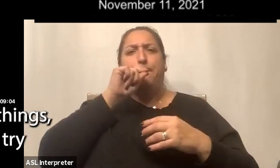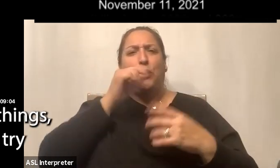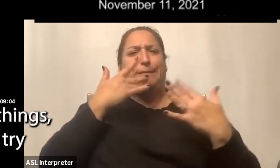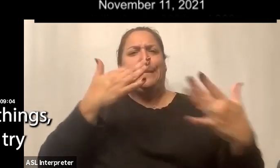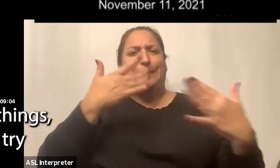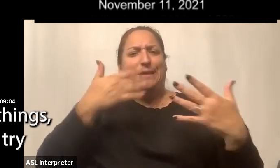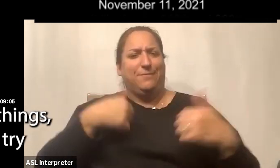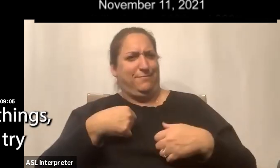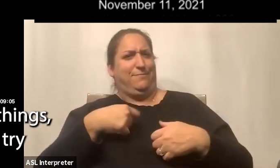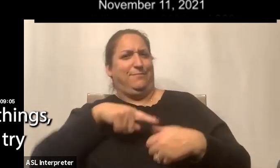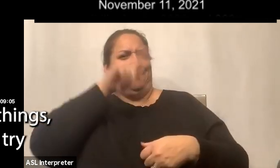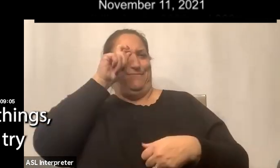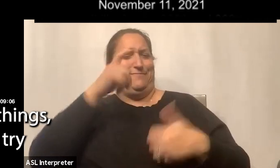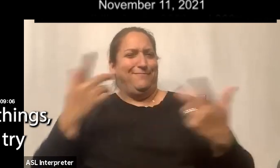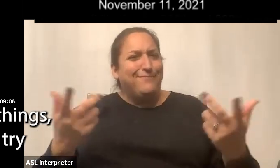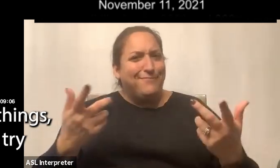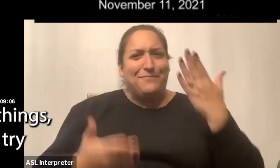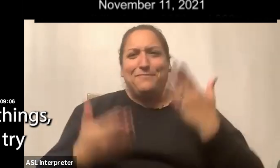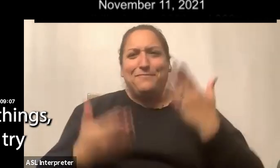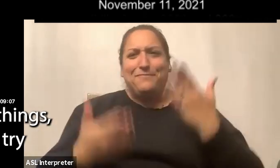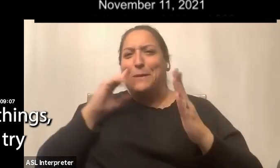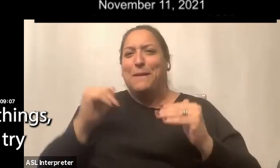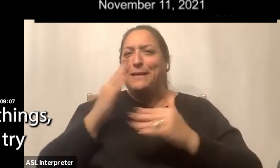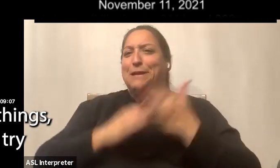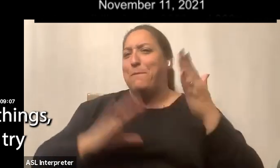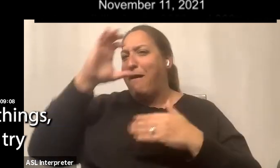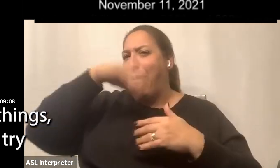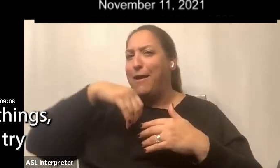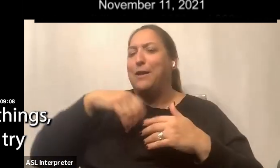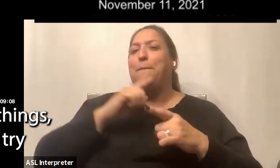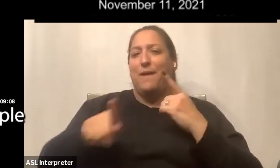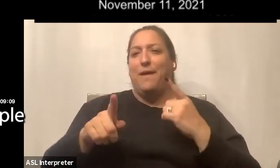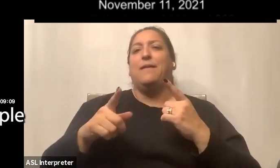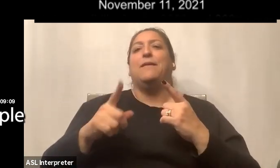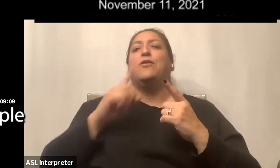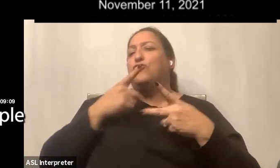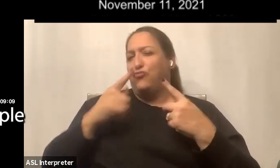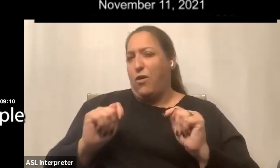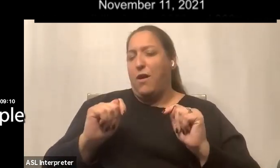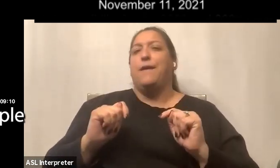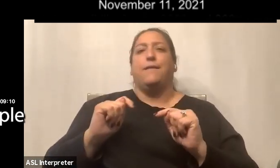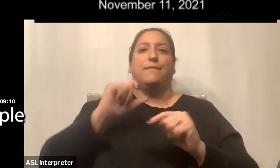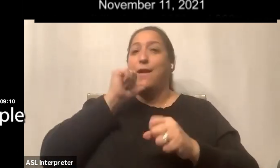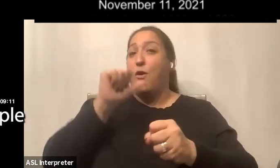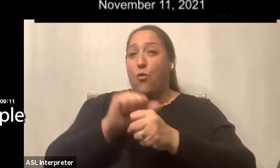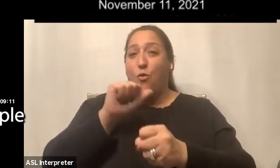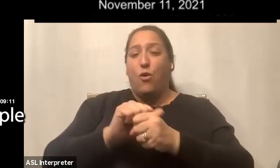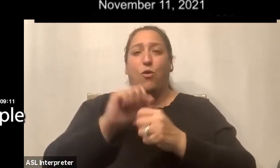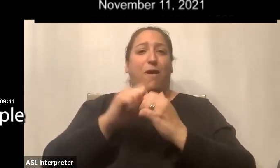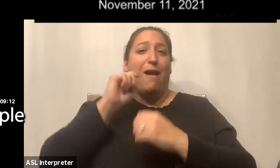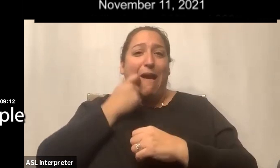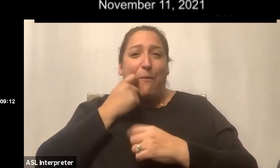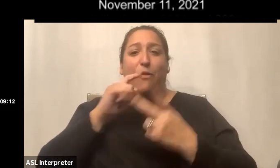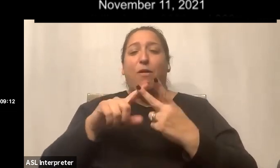So you might expect some odd things, but I would say to give this a try. And it does not work with Apple or an iPad